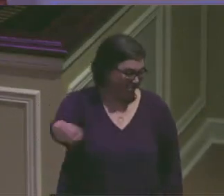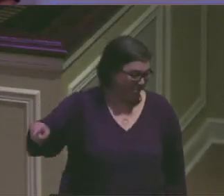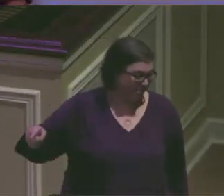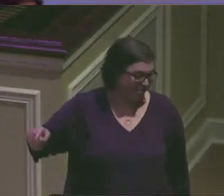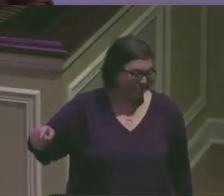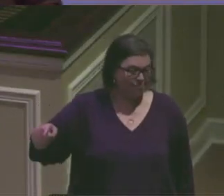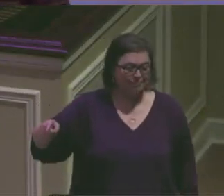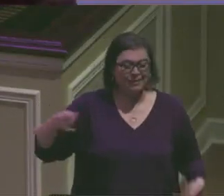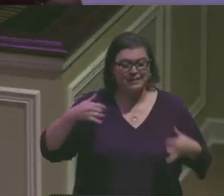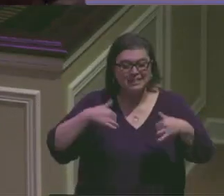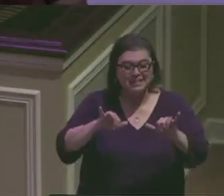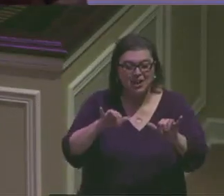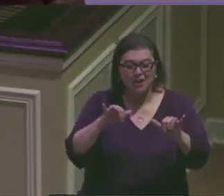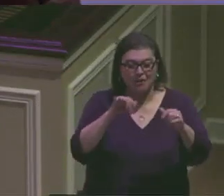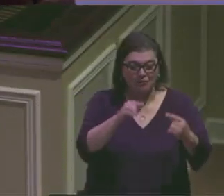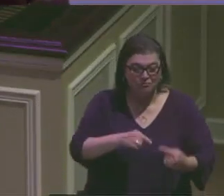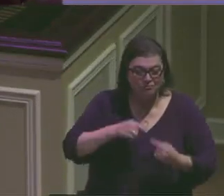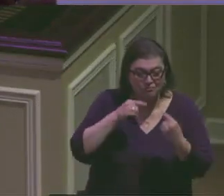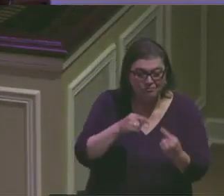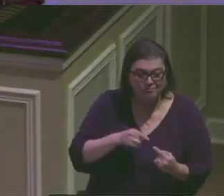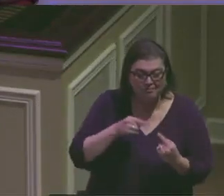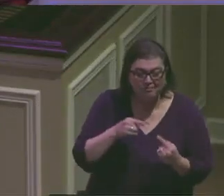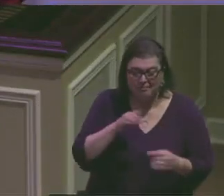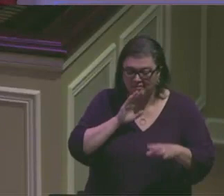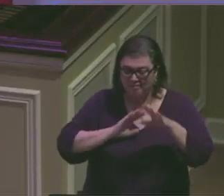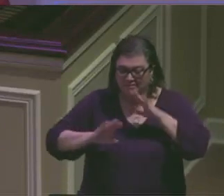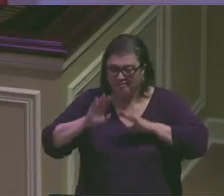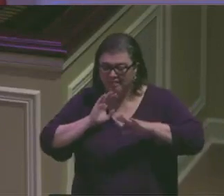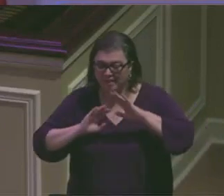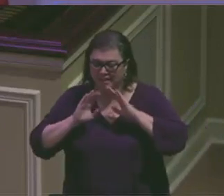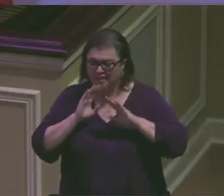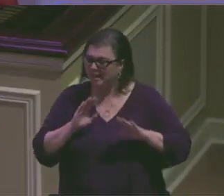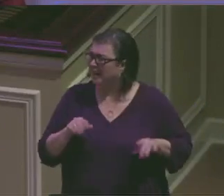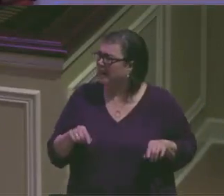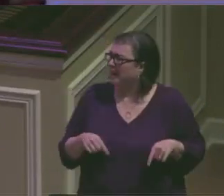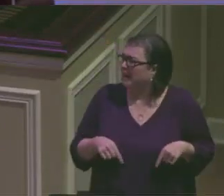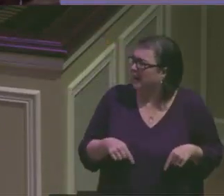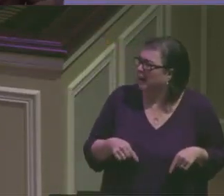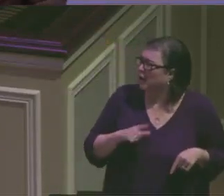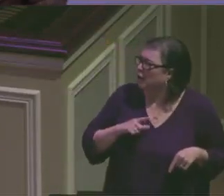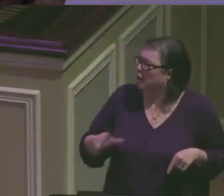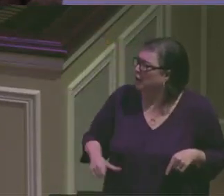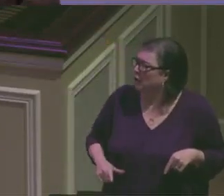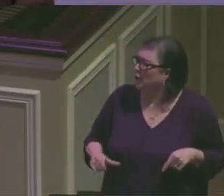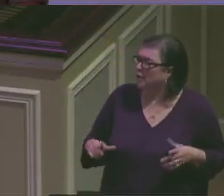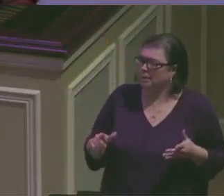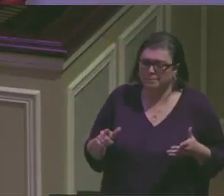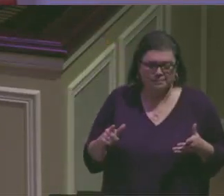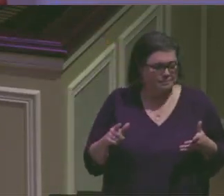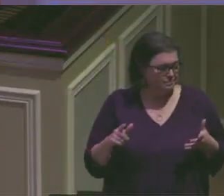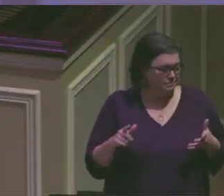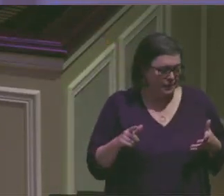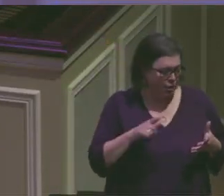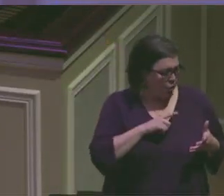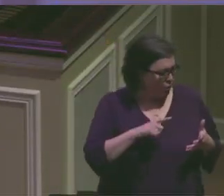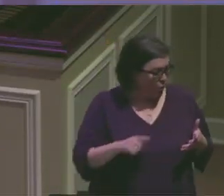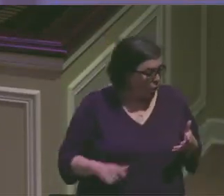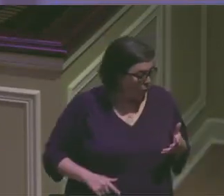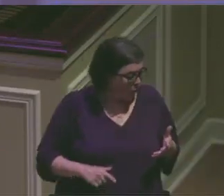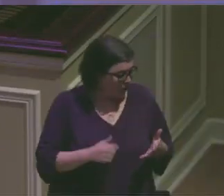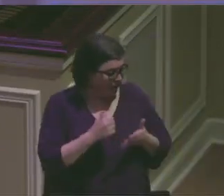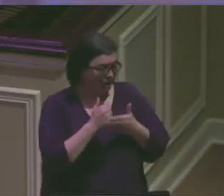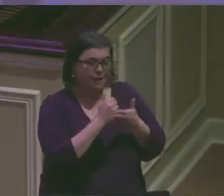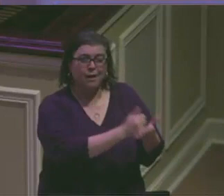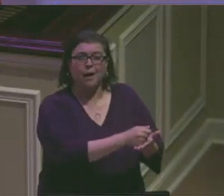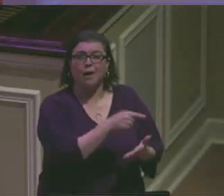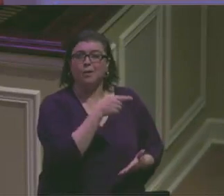And still frustrated, he doesn't get it. And so he asked, "Lord, please open the eyes of my servant so that he may